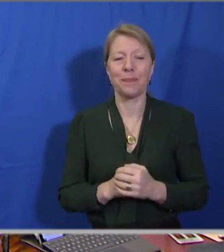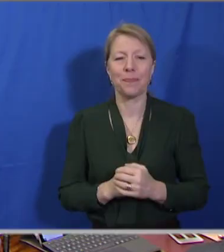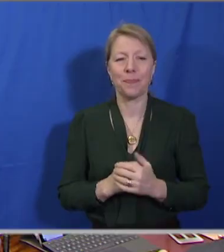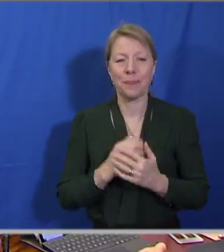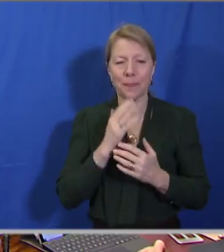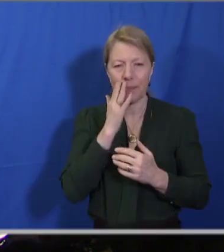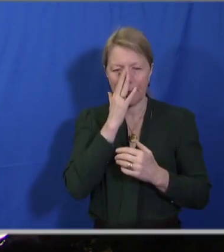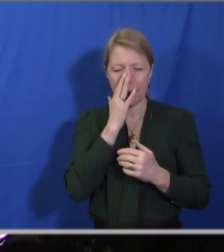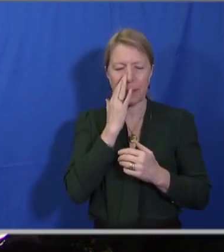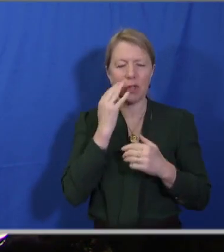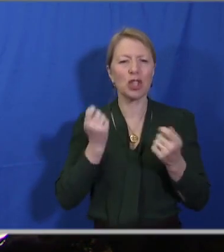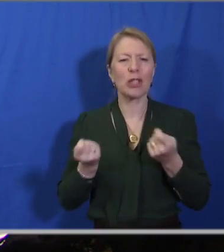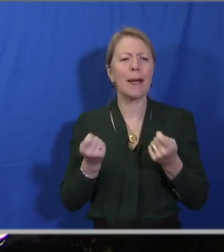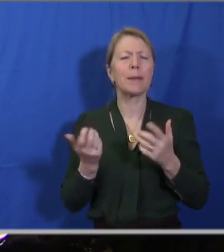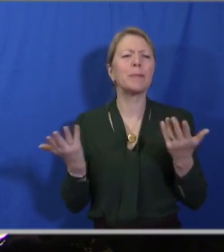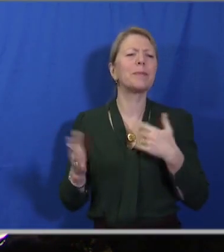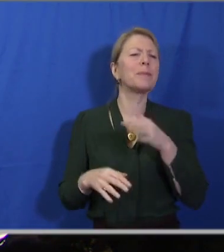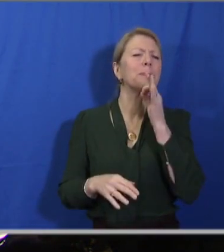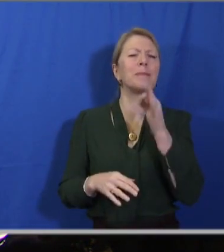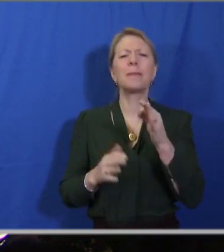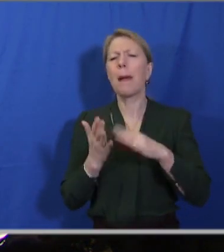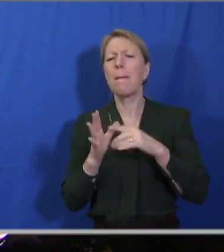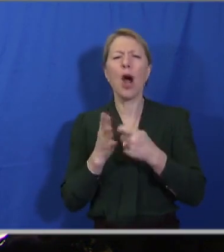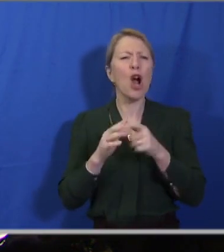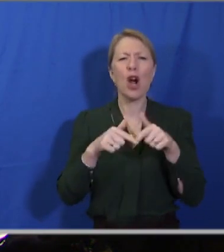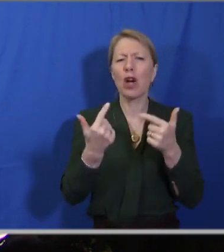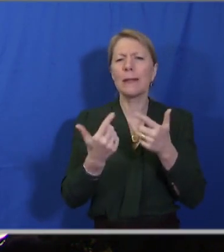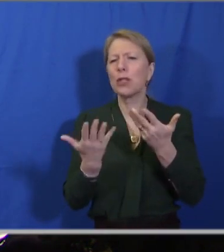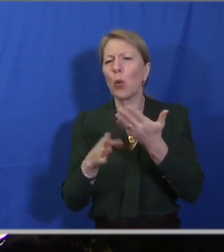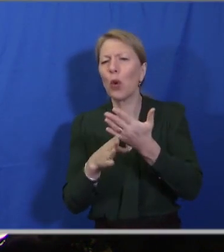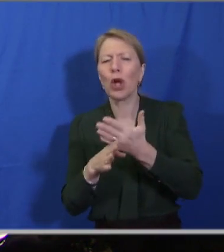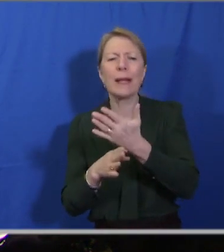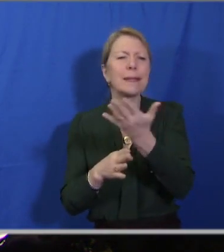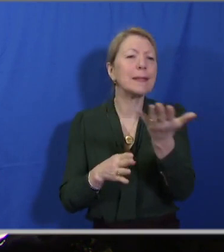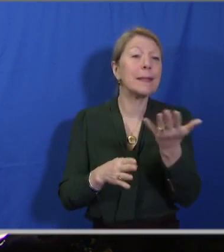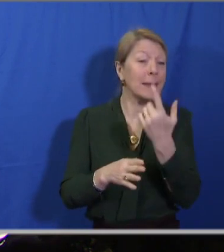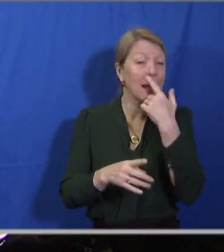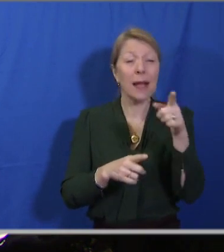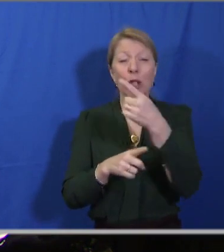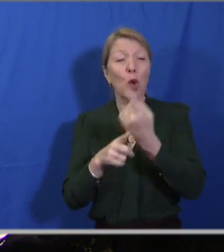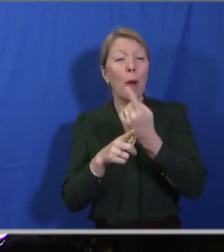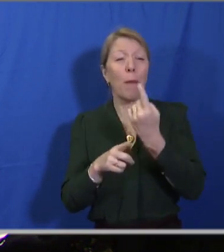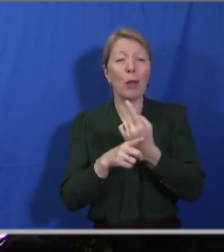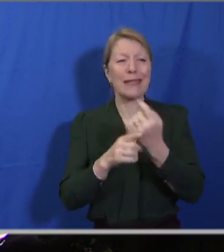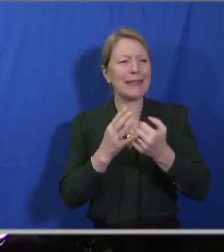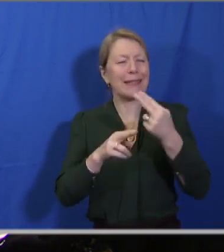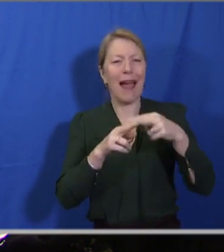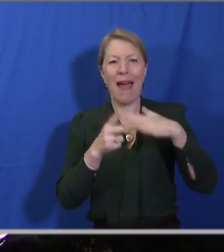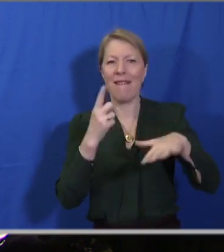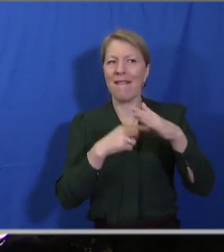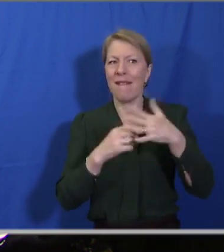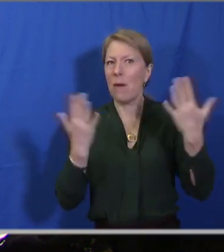panel? I don't see Mark online there, so I'll ask someone else on the panel to pick up on the issue of workforce and its impact on developing and delivering